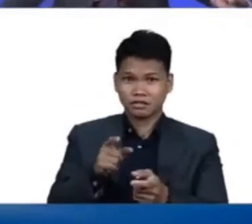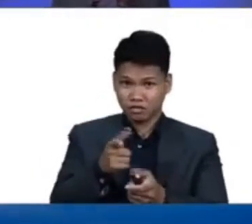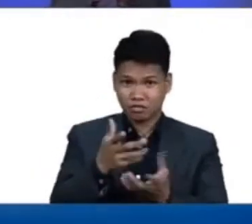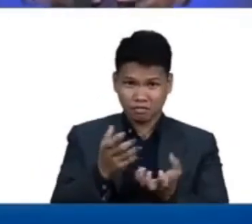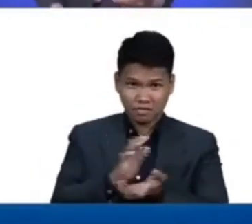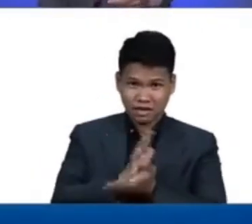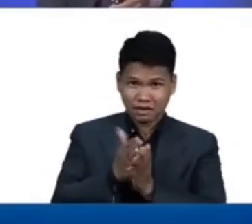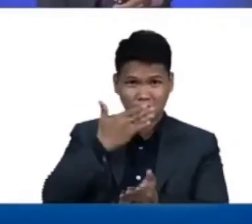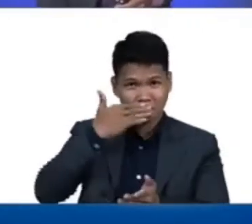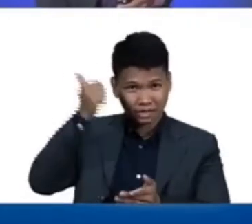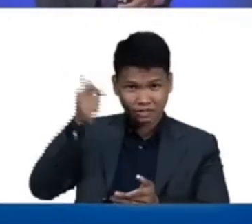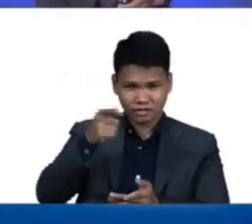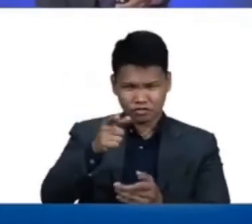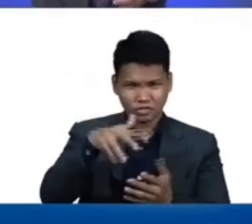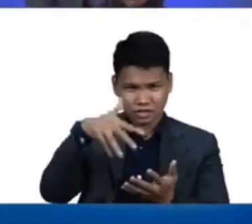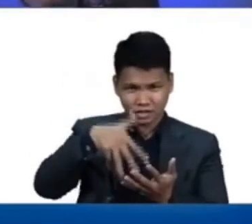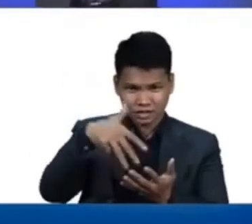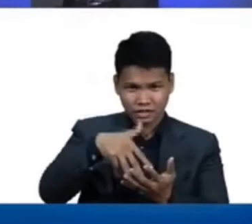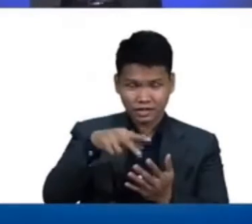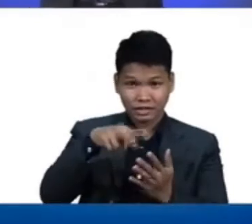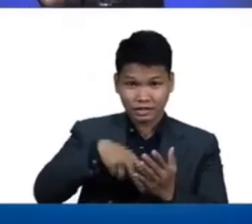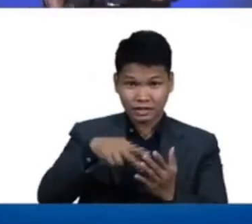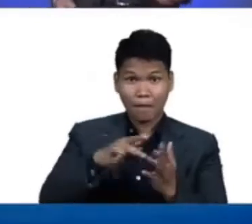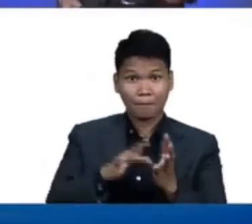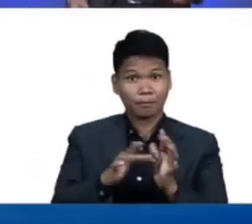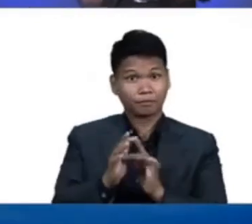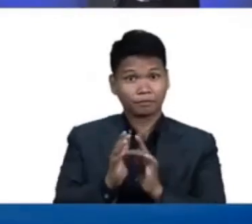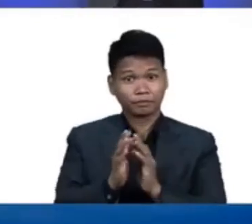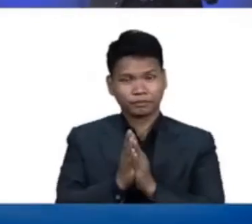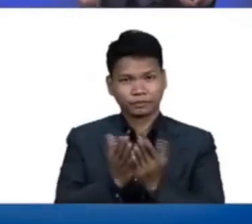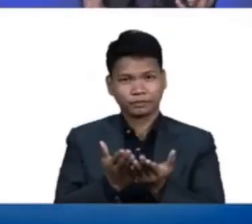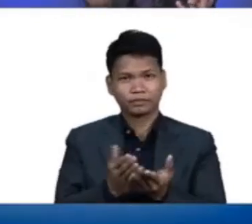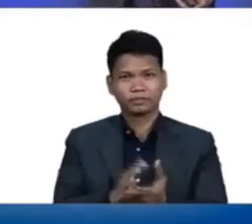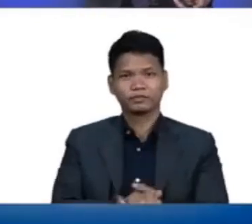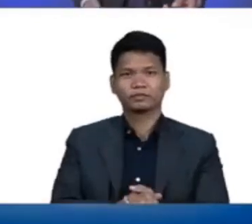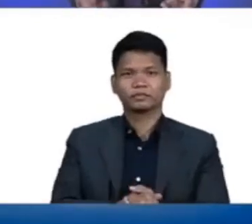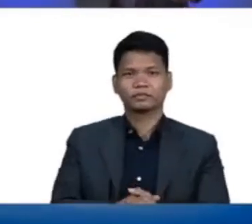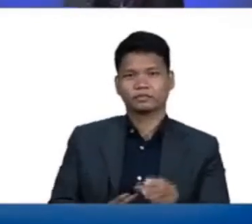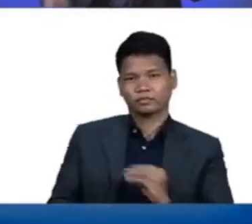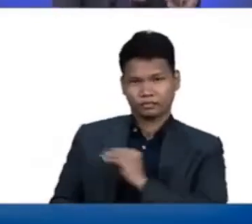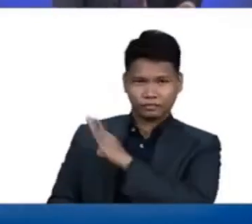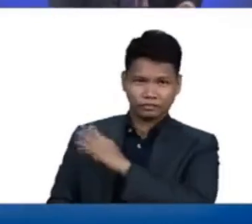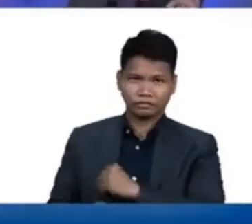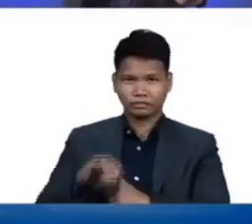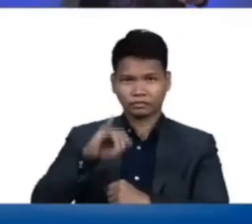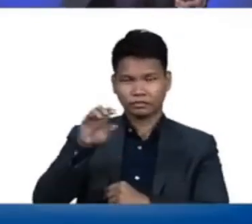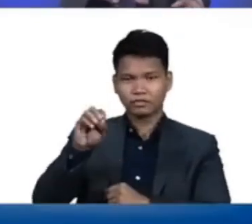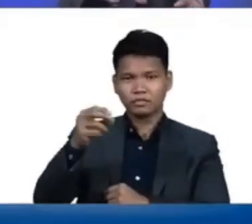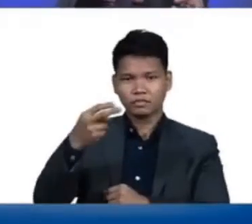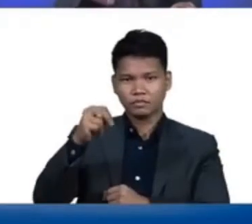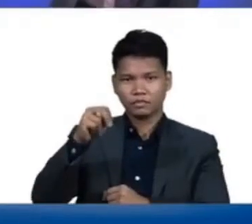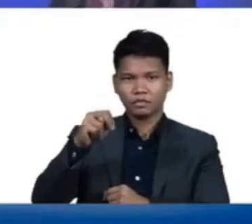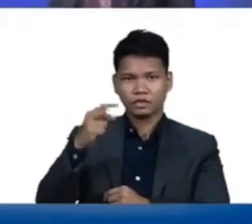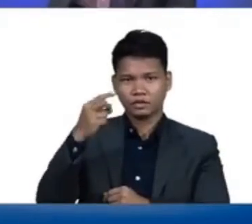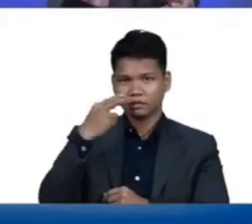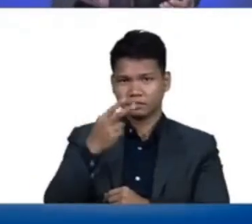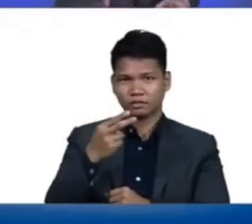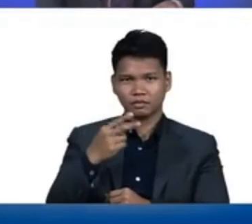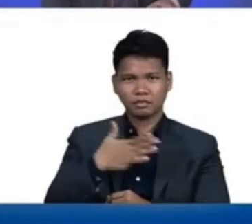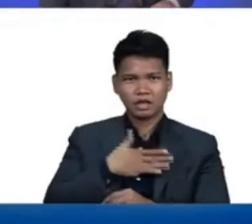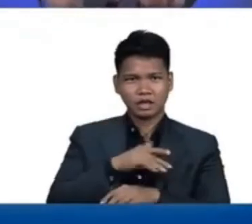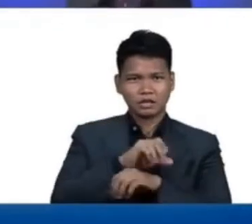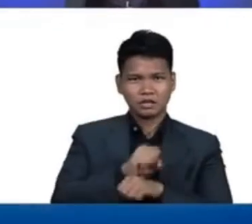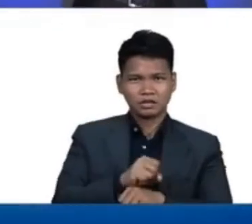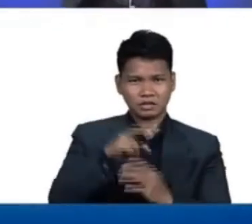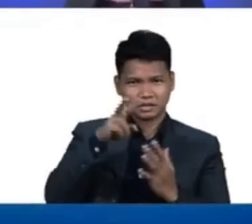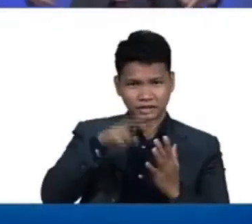best read the Bible si John Quincy Adams ang sabi po my custom is to read 4 to 5 chapters of